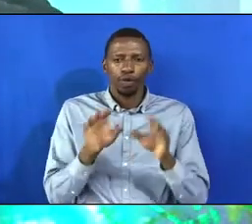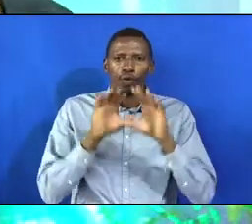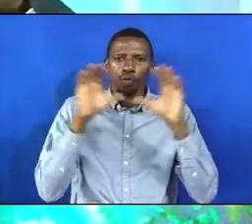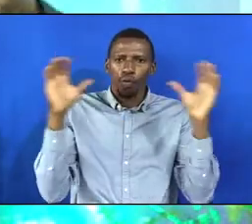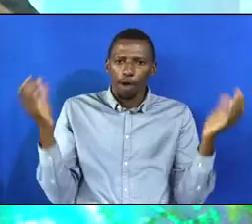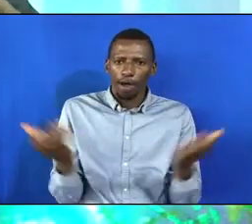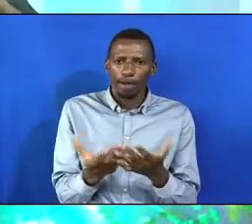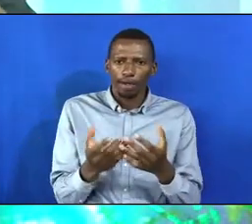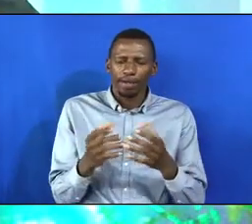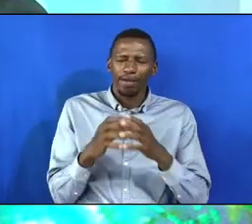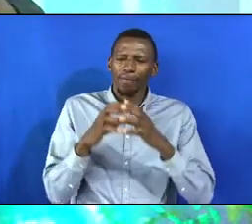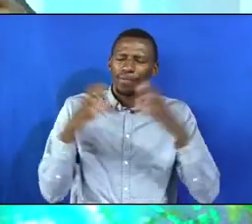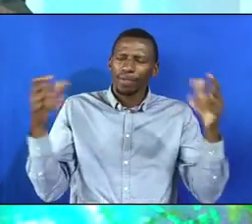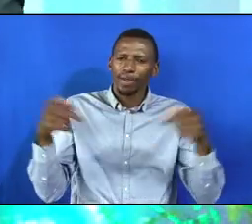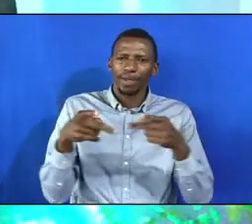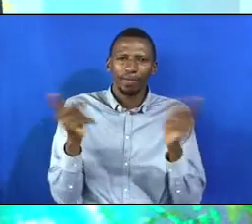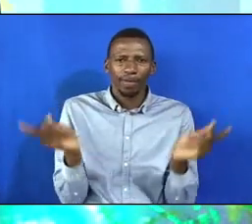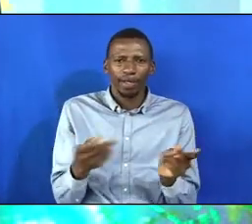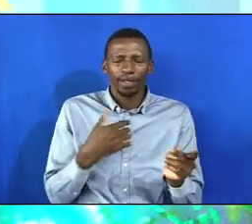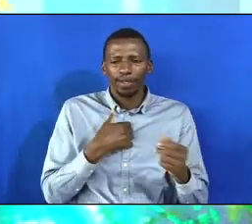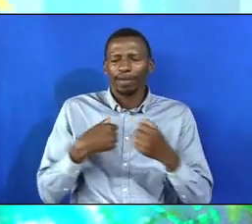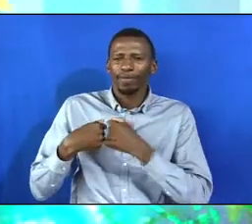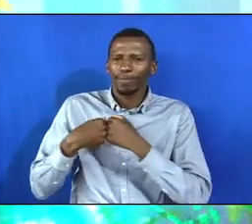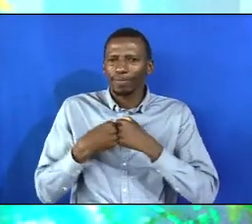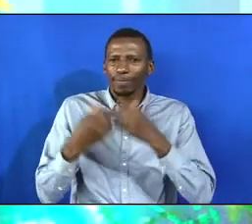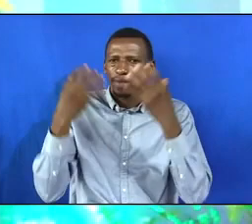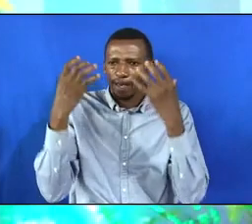place of misery and suffering.